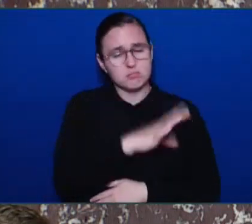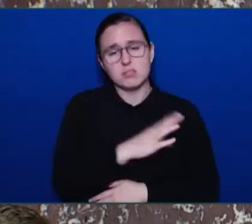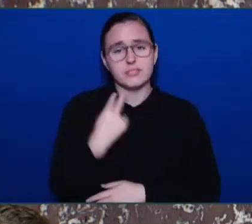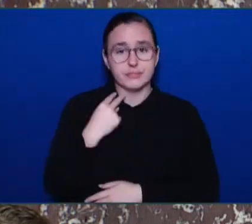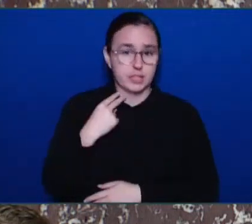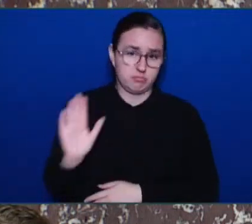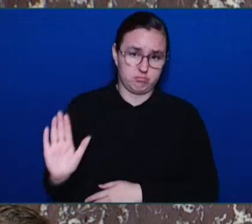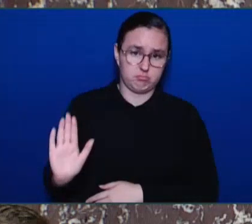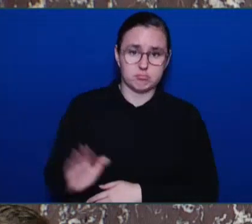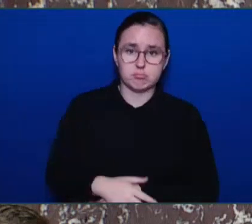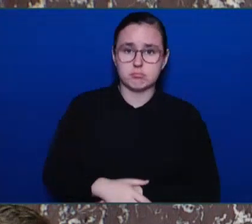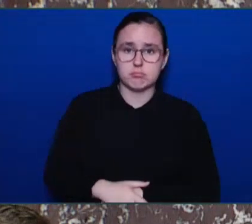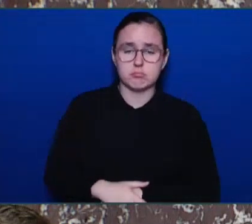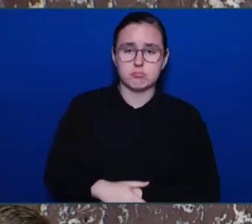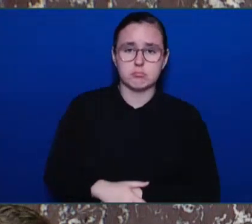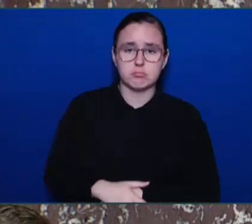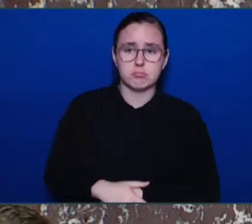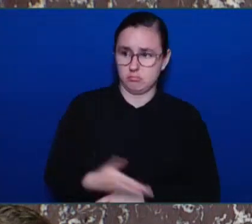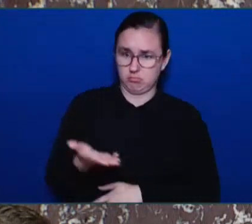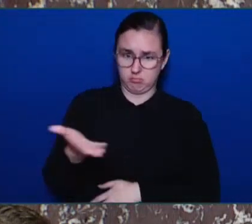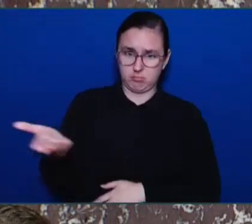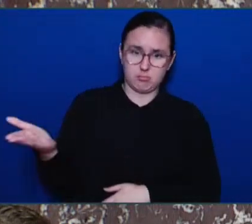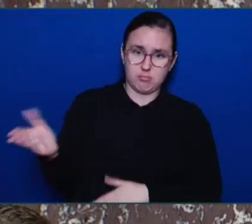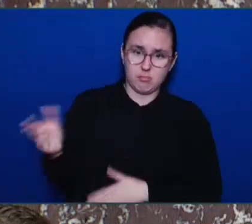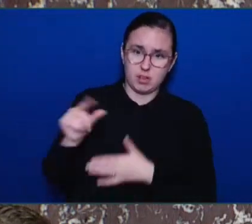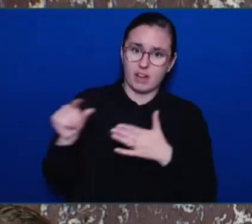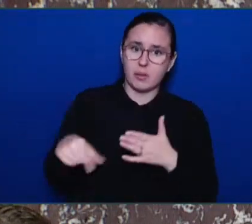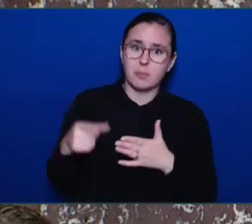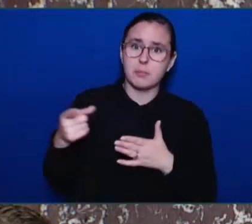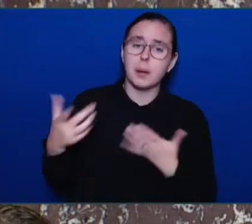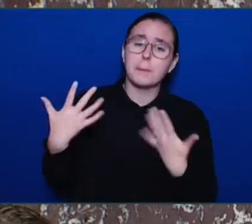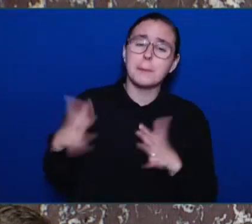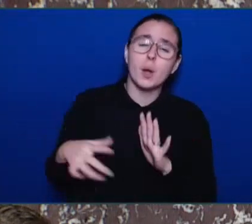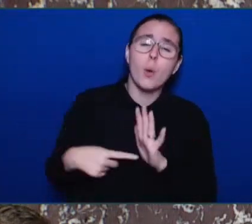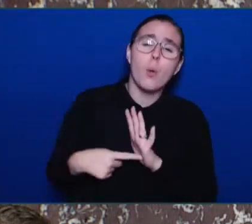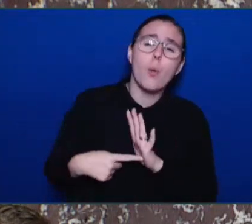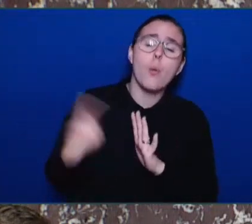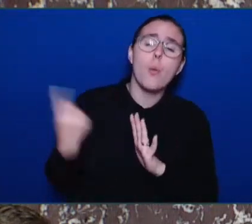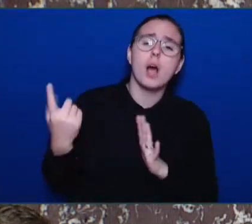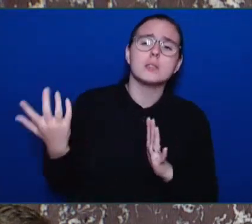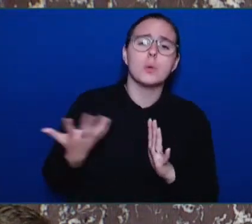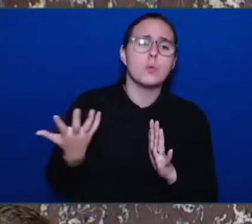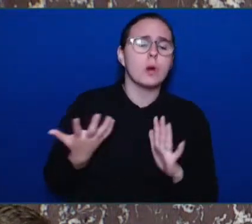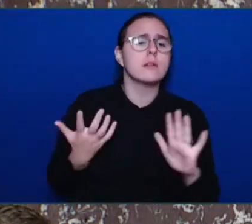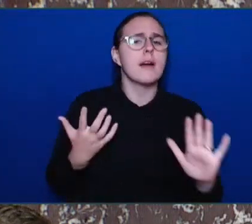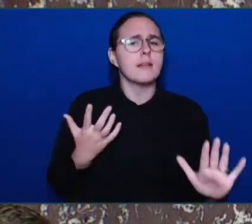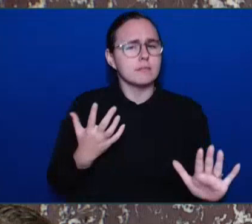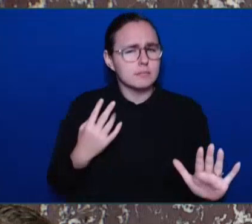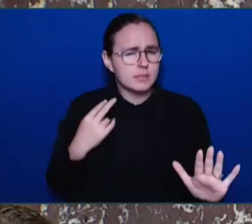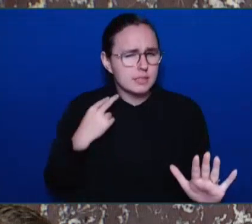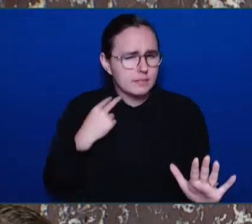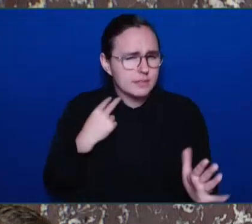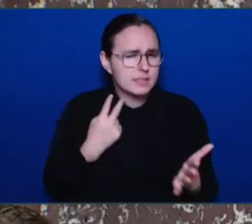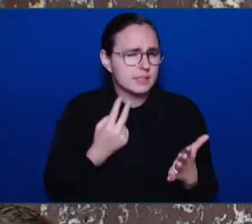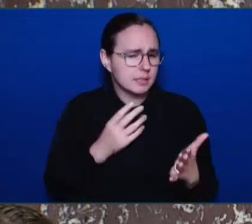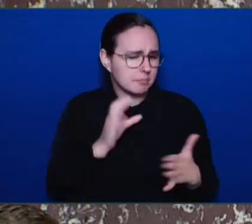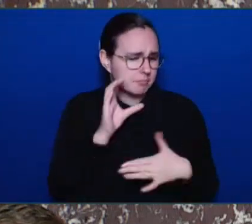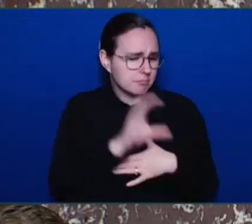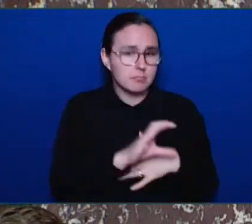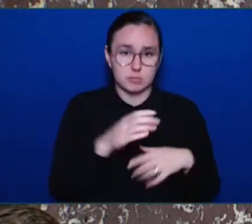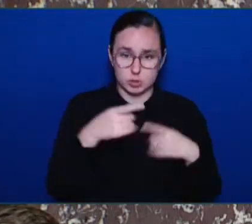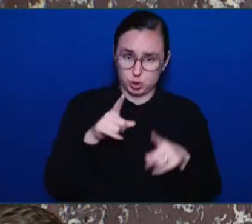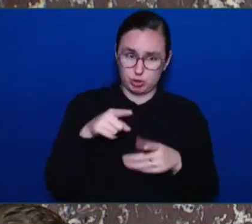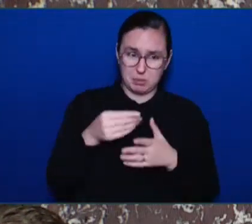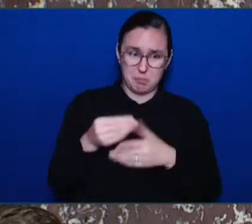use the word victim once with any dollars especially attached to it in their most recent budget. The word victim doesn't show up in that budget